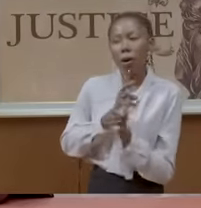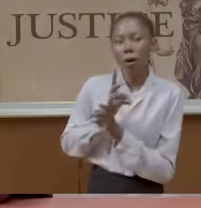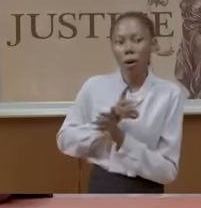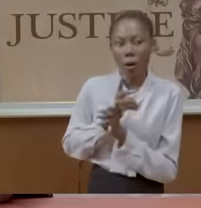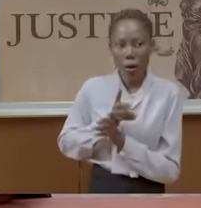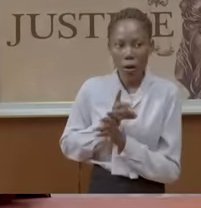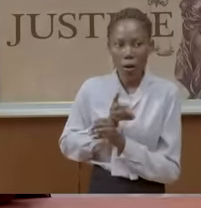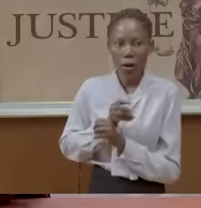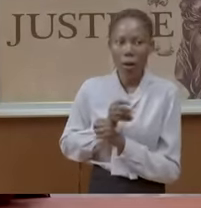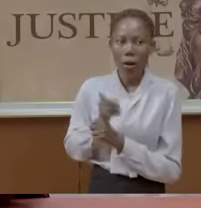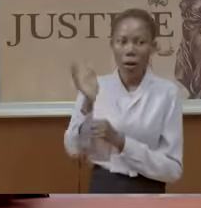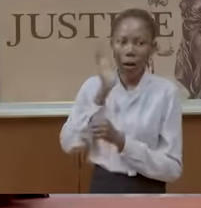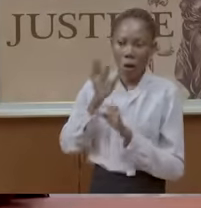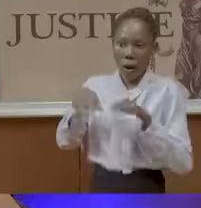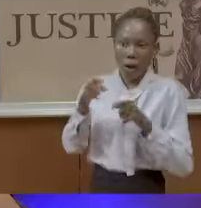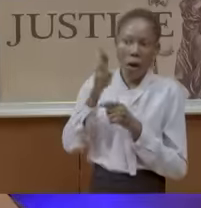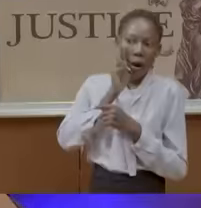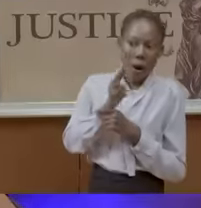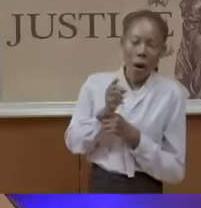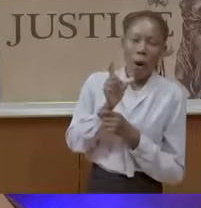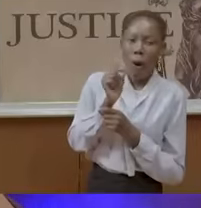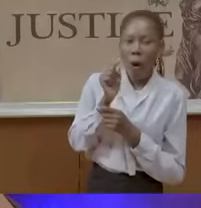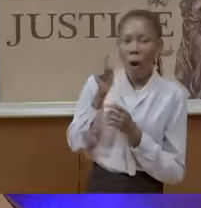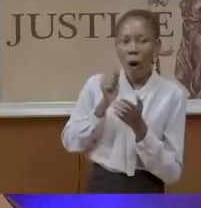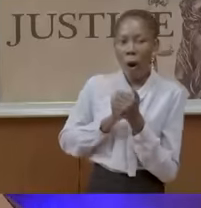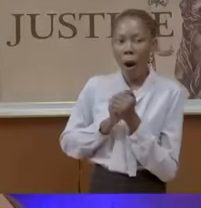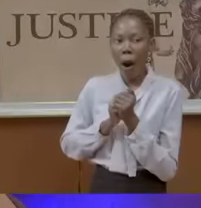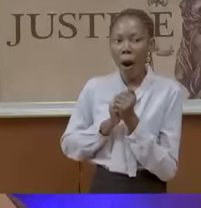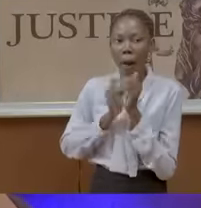upkeep, keep him given the 20K for now.